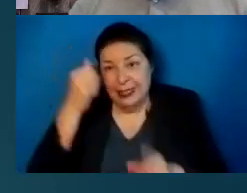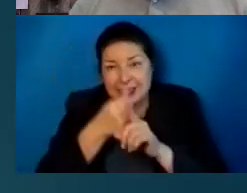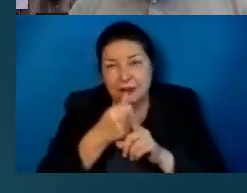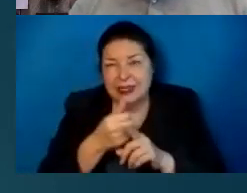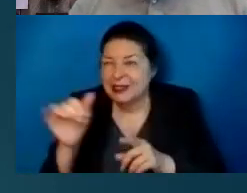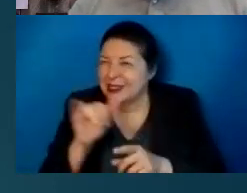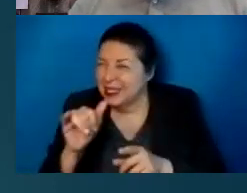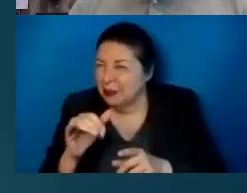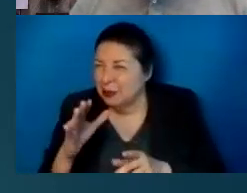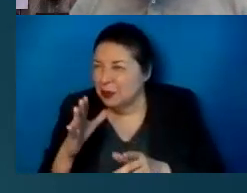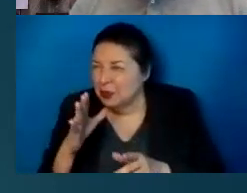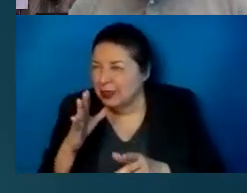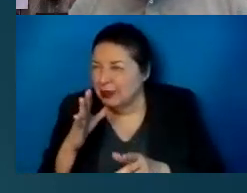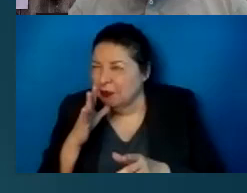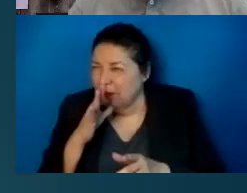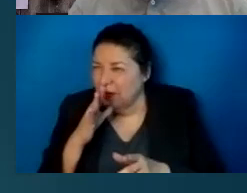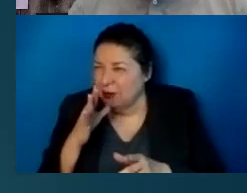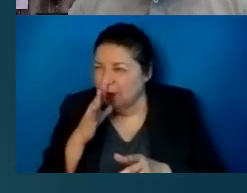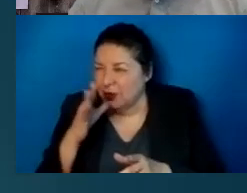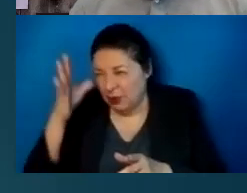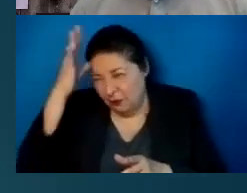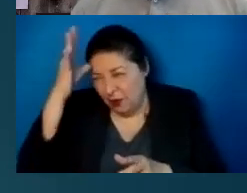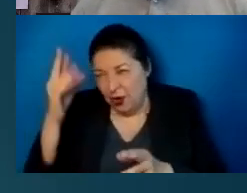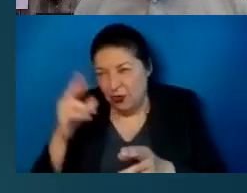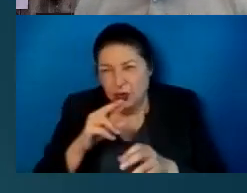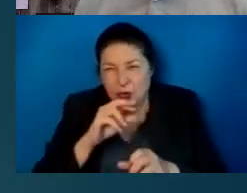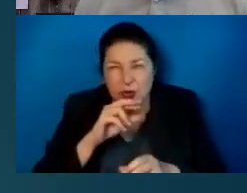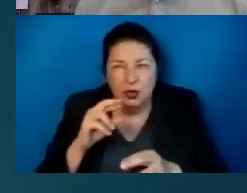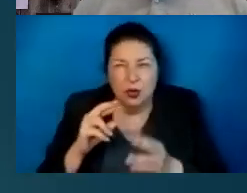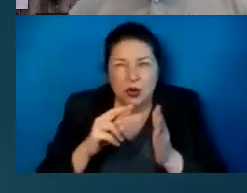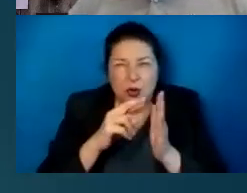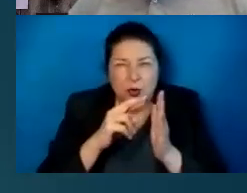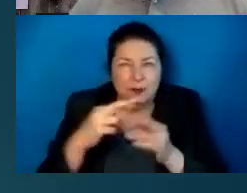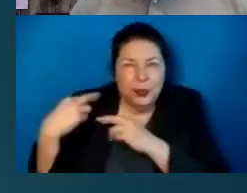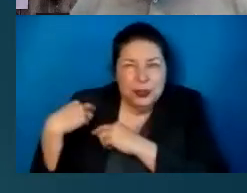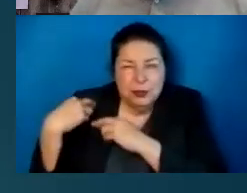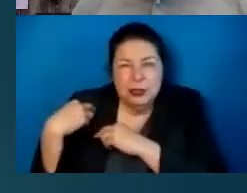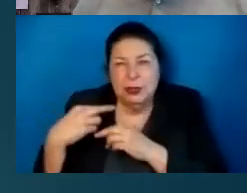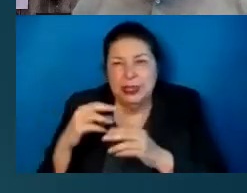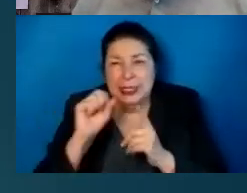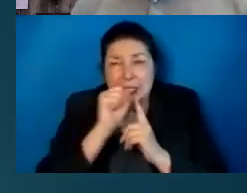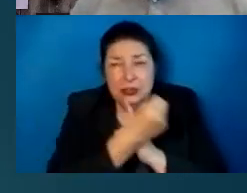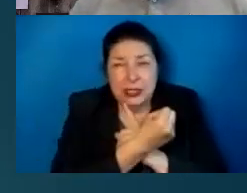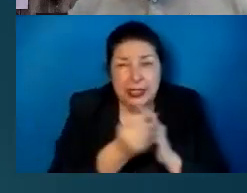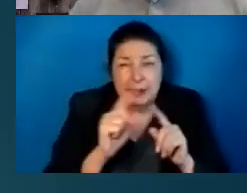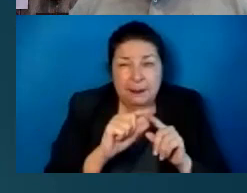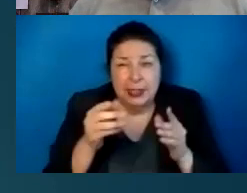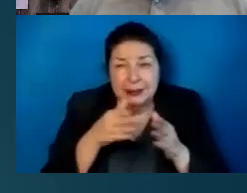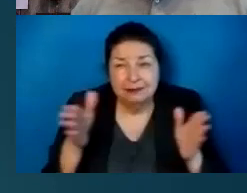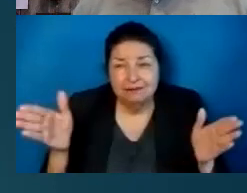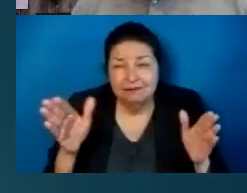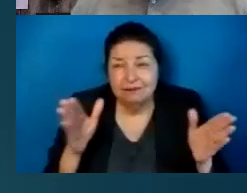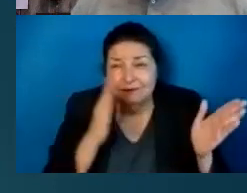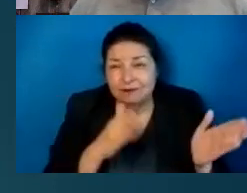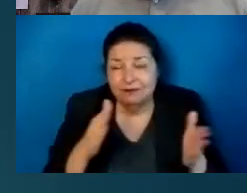has a mother and father role in society. But in a general order, that general